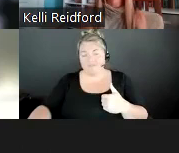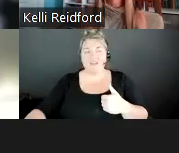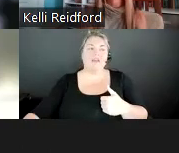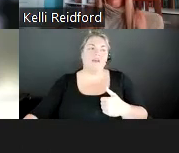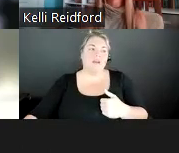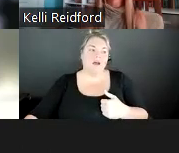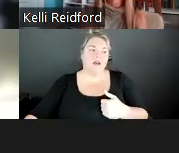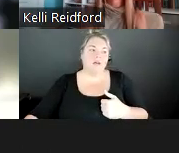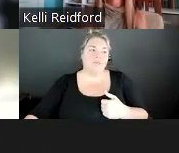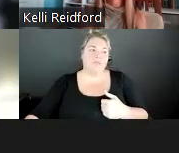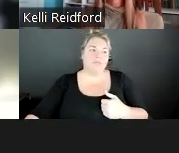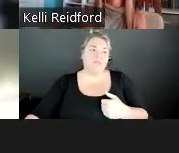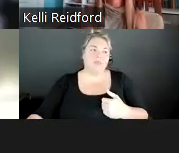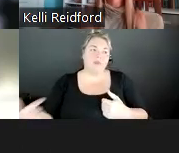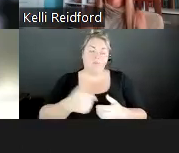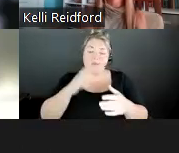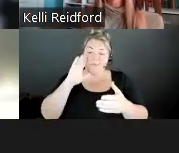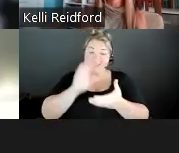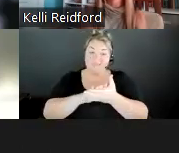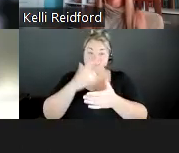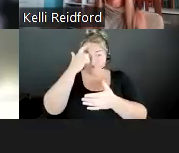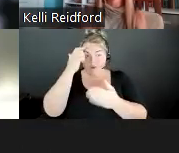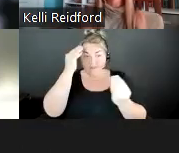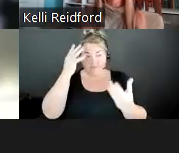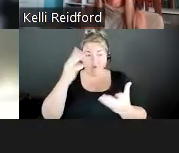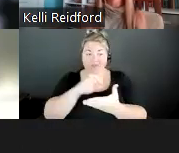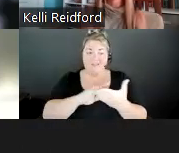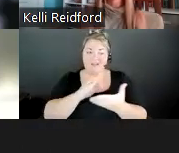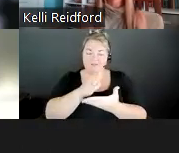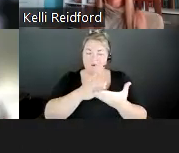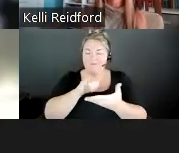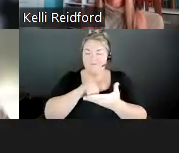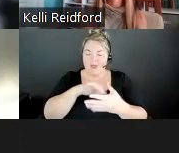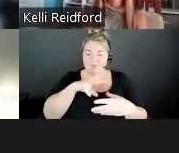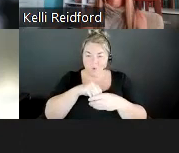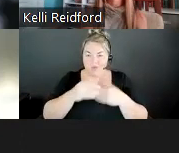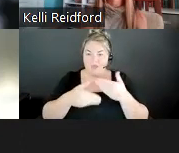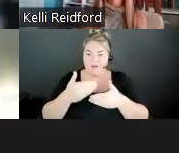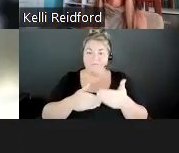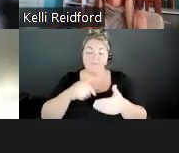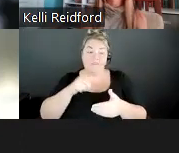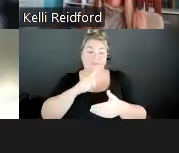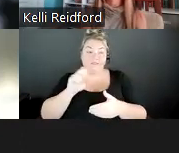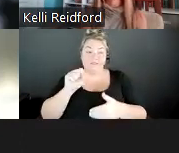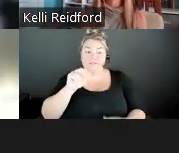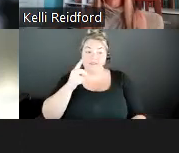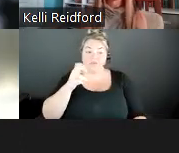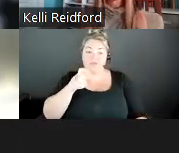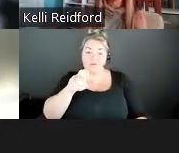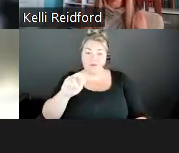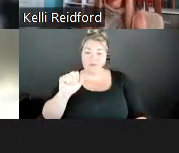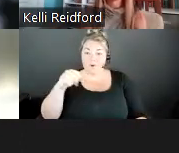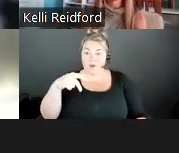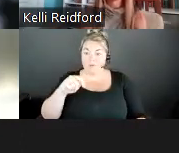believe that trauma-informed design is part of that rollout. This is the Sanderson Apartments. I don't know